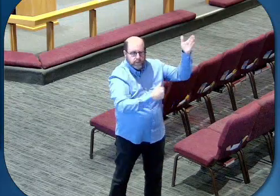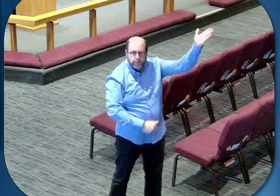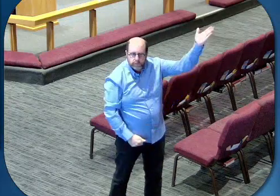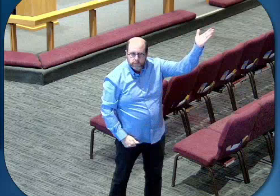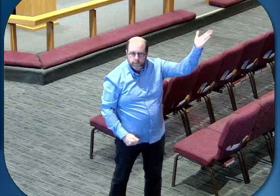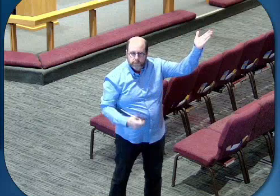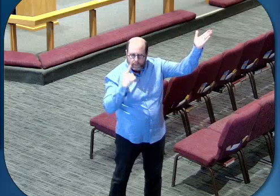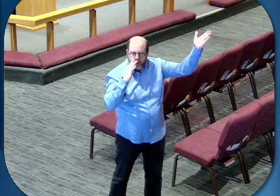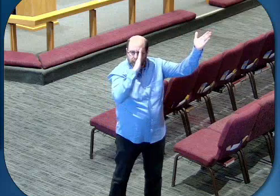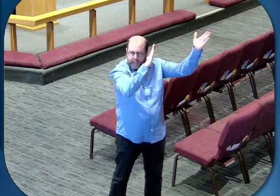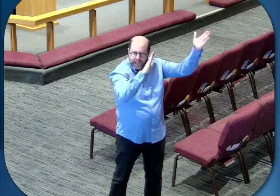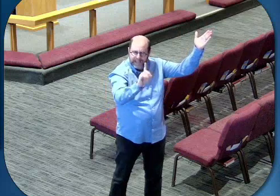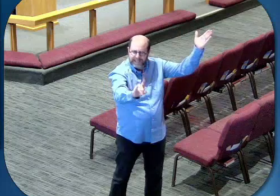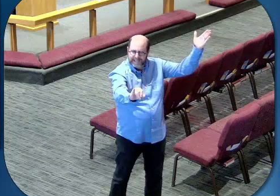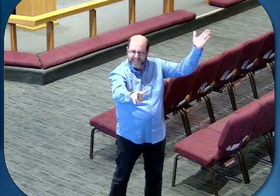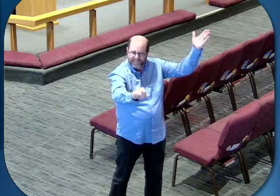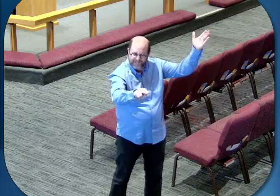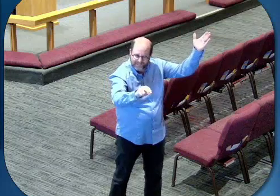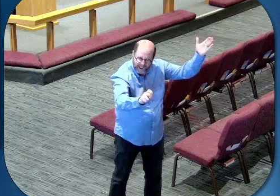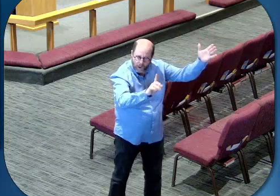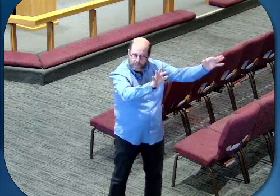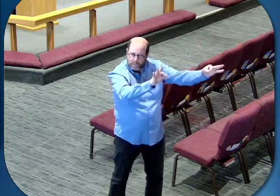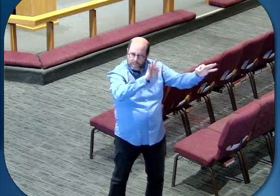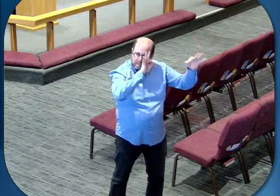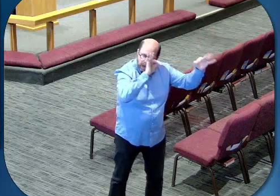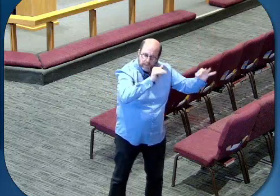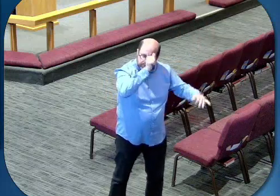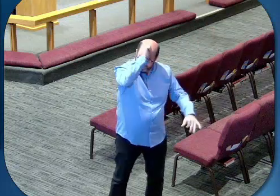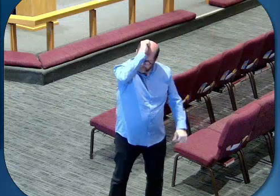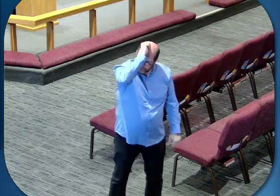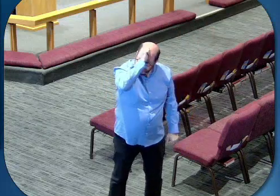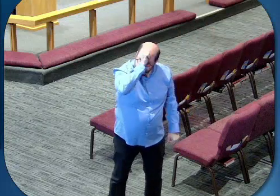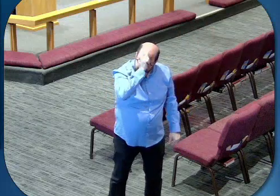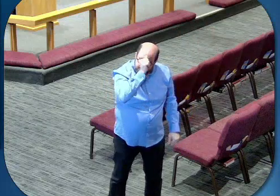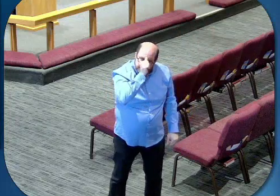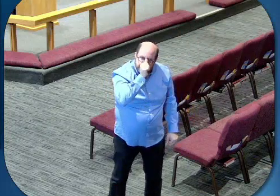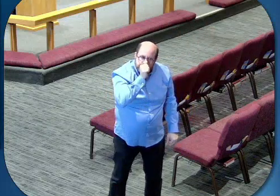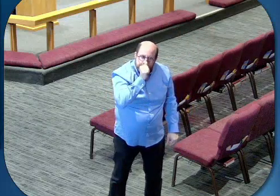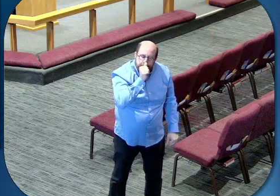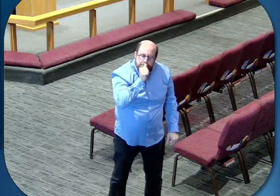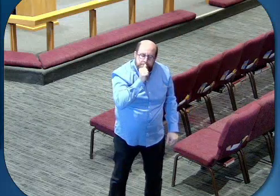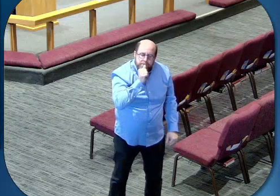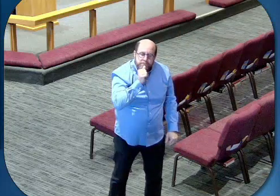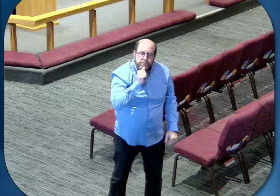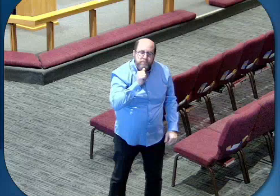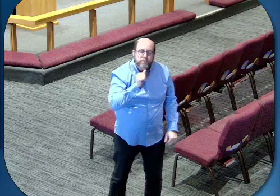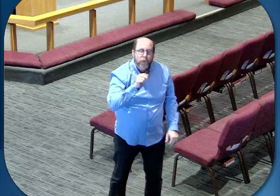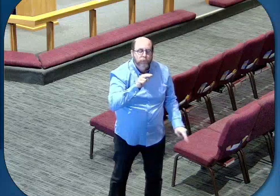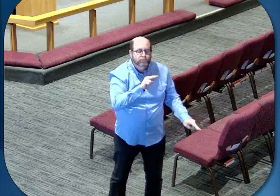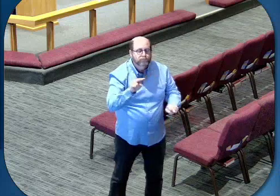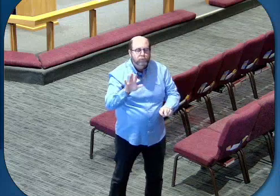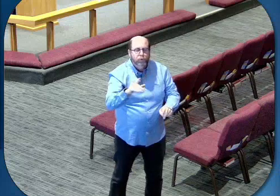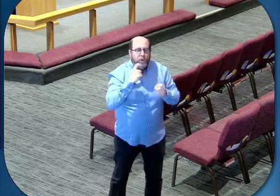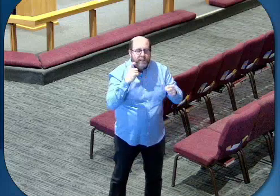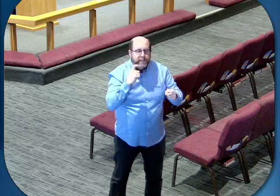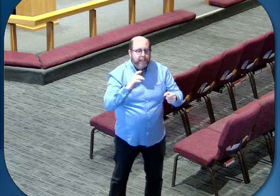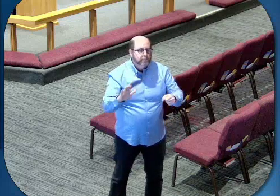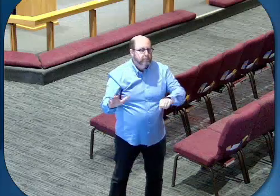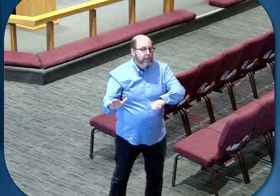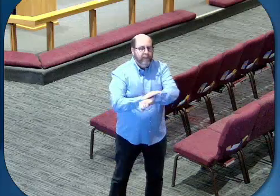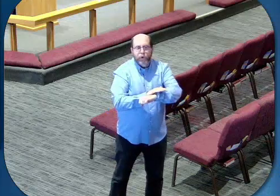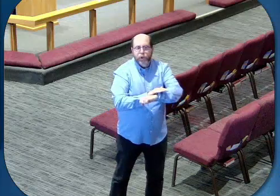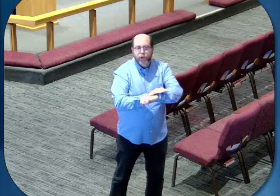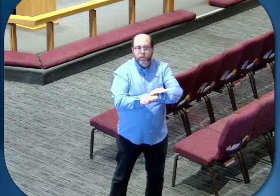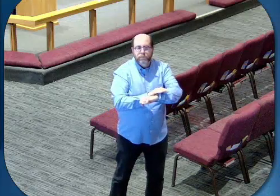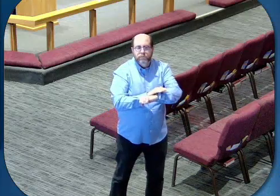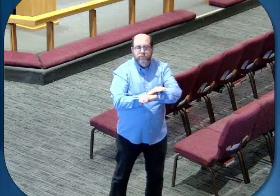because in his divine forbearance he had passed over former sins. It was